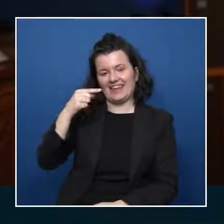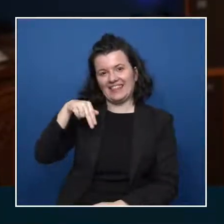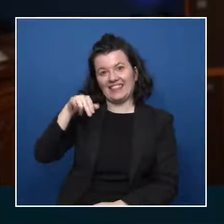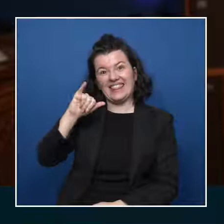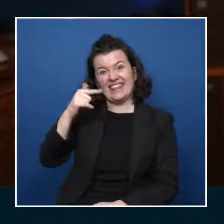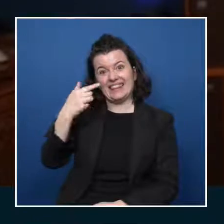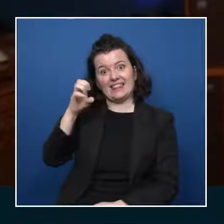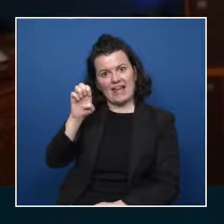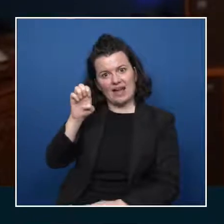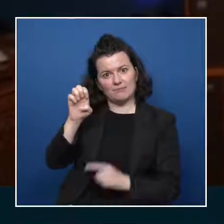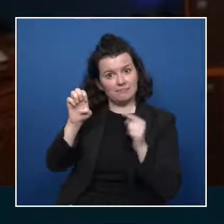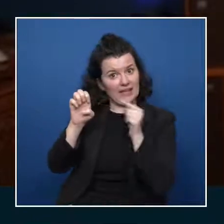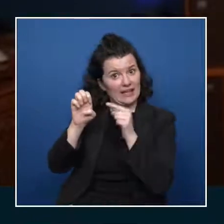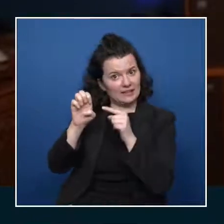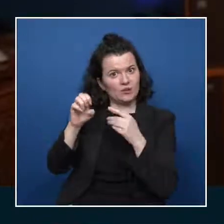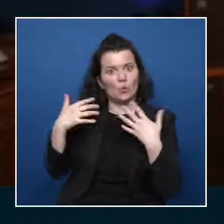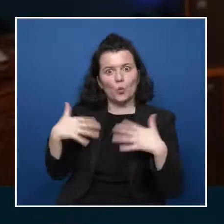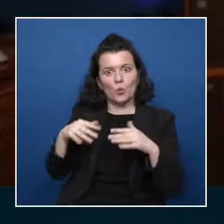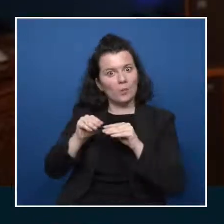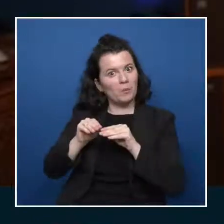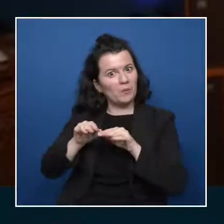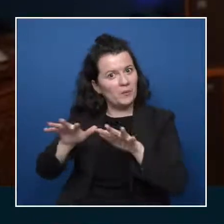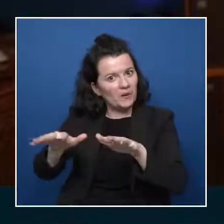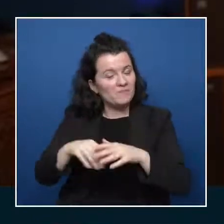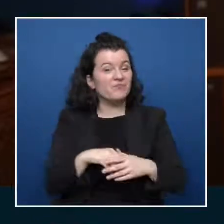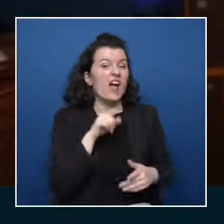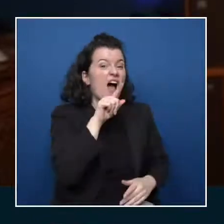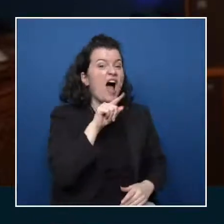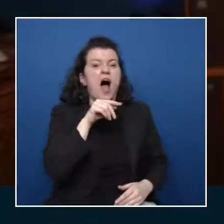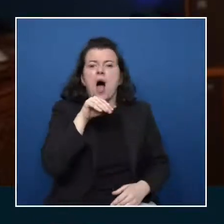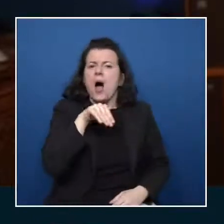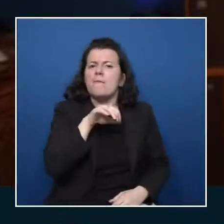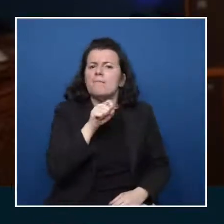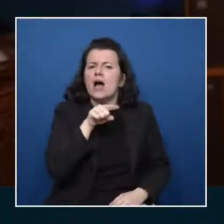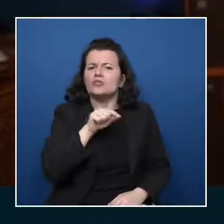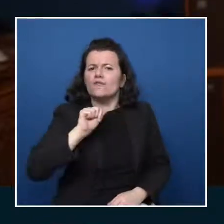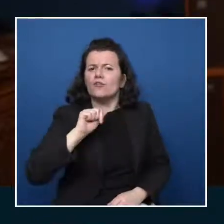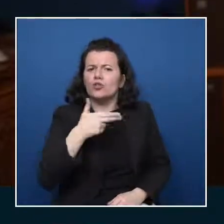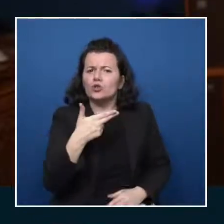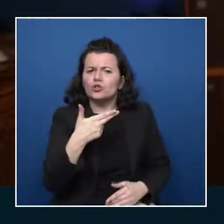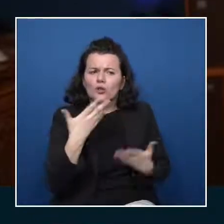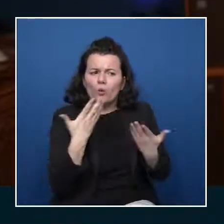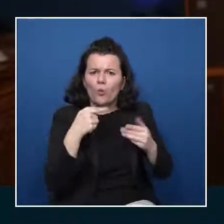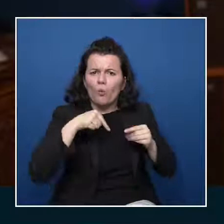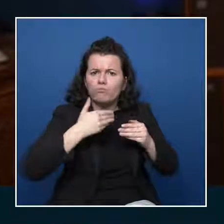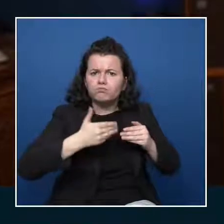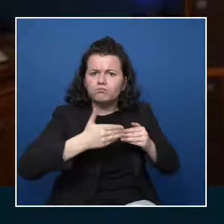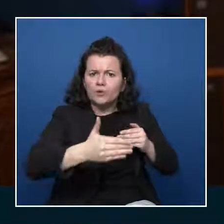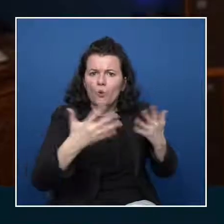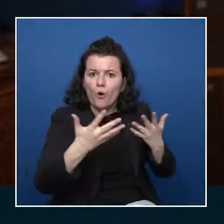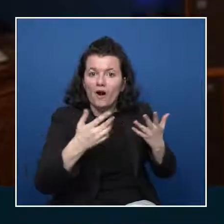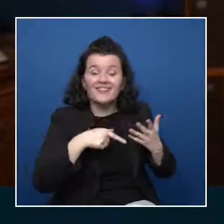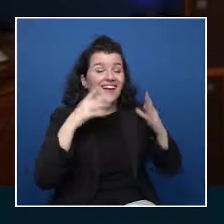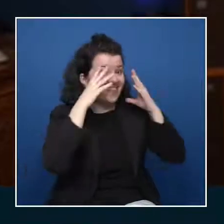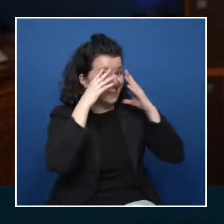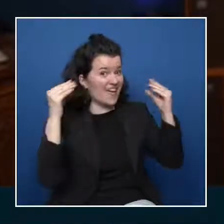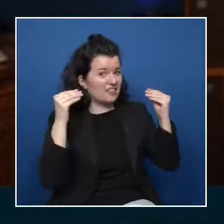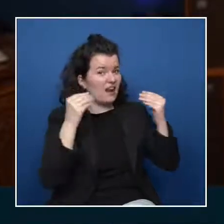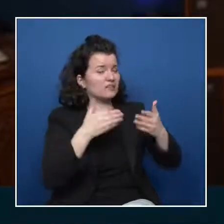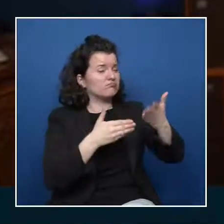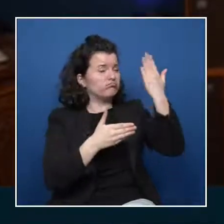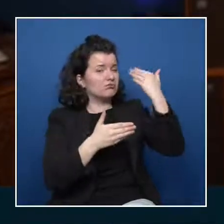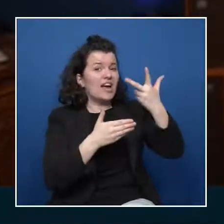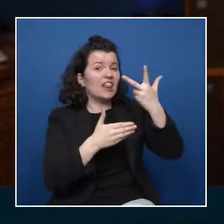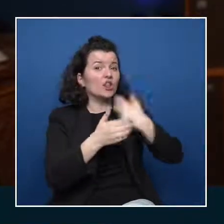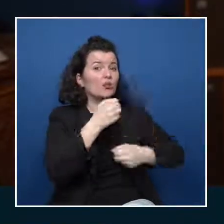our monthly user group that has been going on for 3 years in the Netherlands. We started out as an in-person,